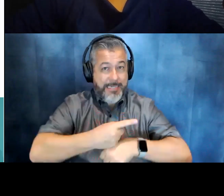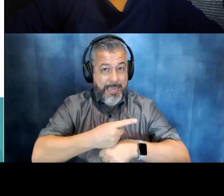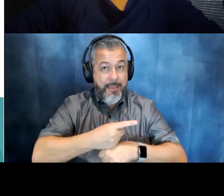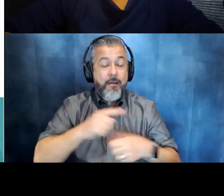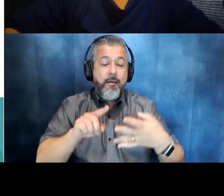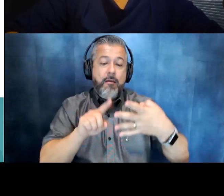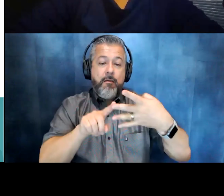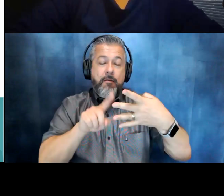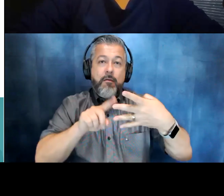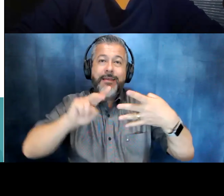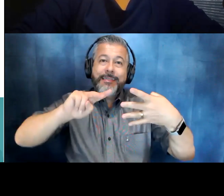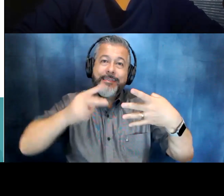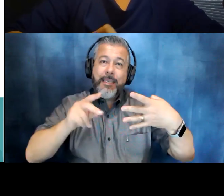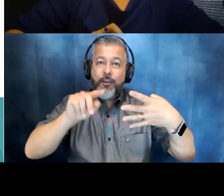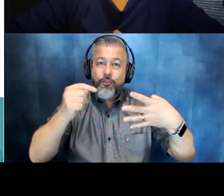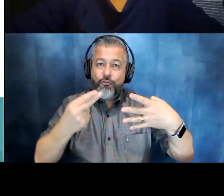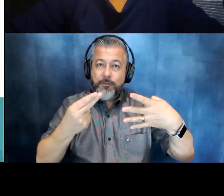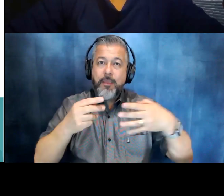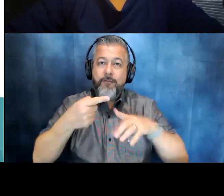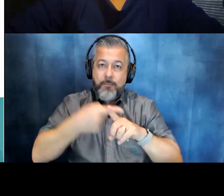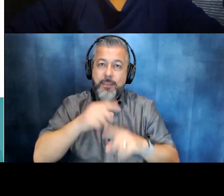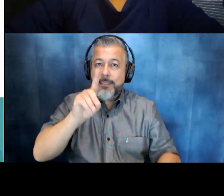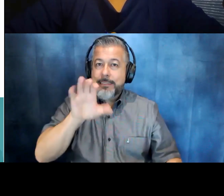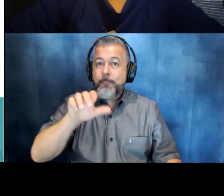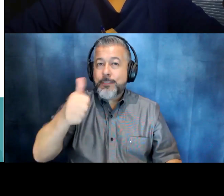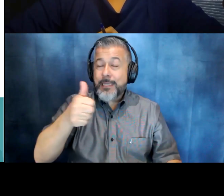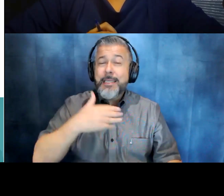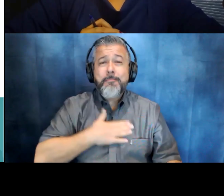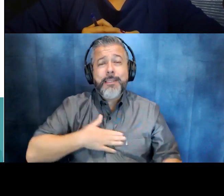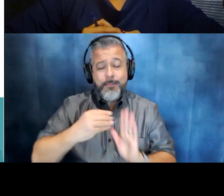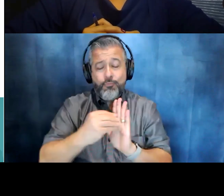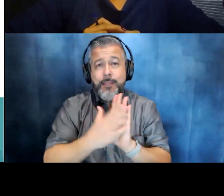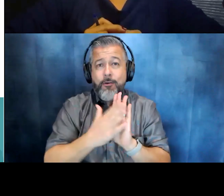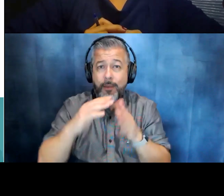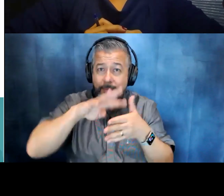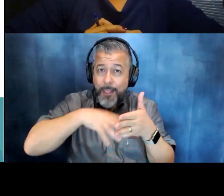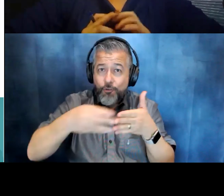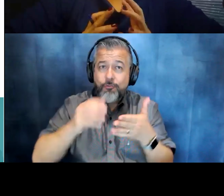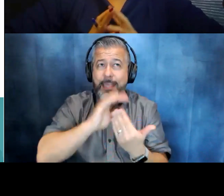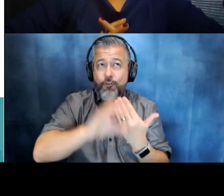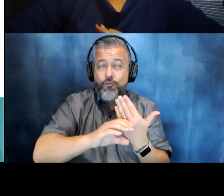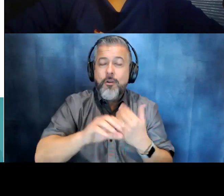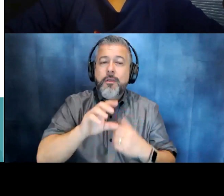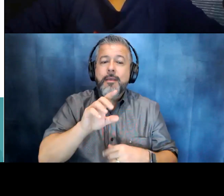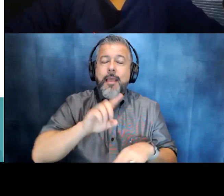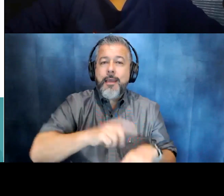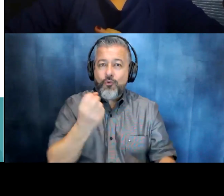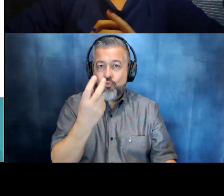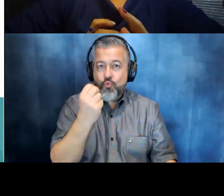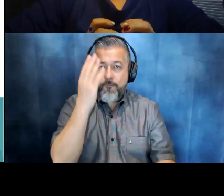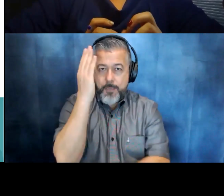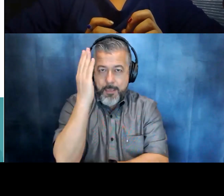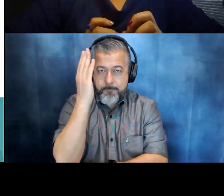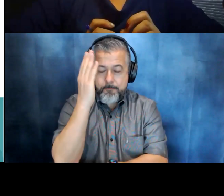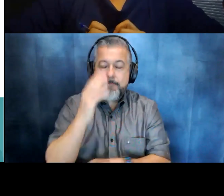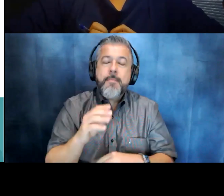second Thursday of the month on December 10th. So please mark your calendar for December 10th at 12 p.m. And as a